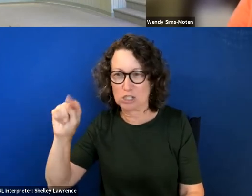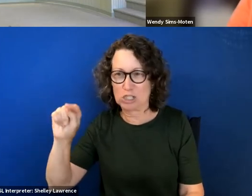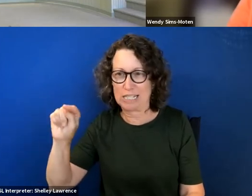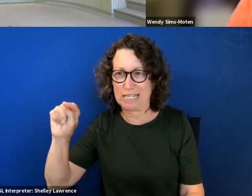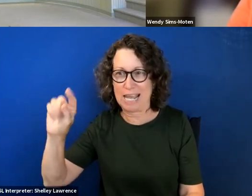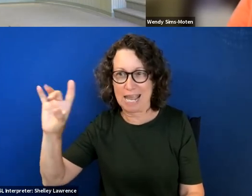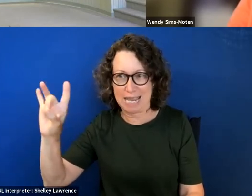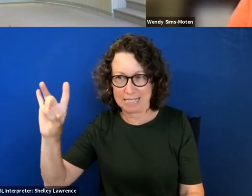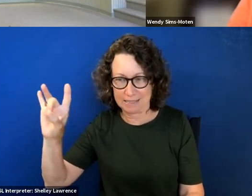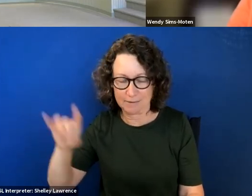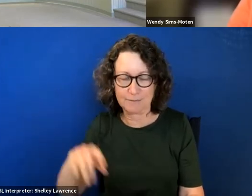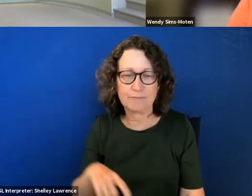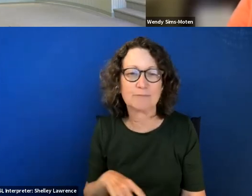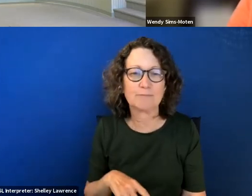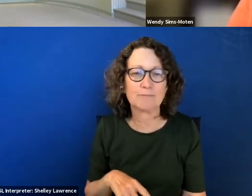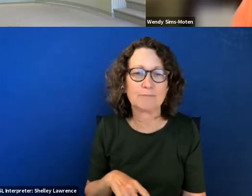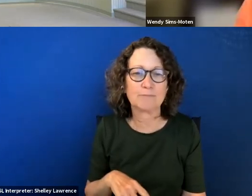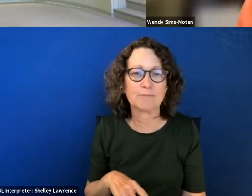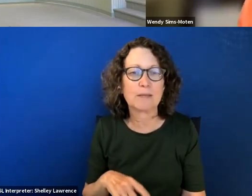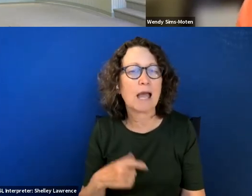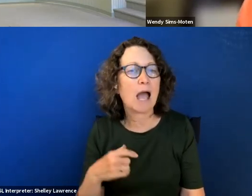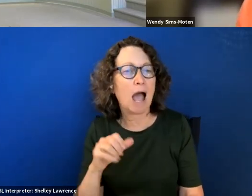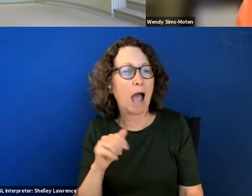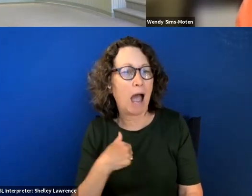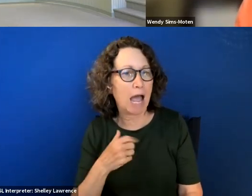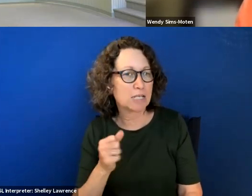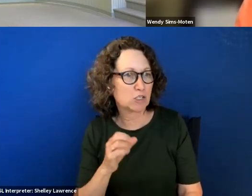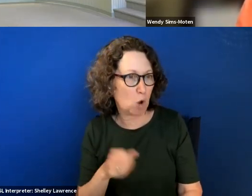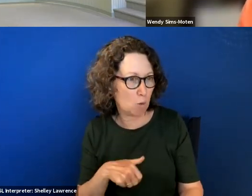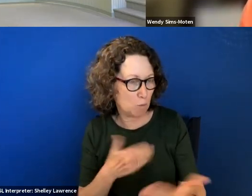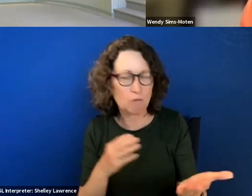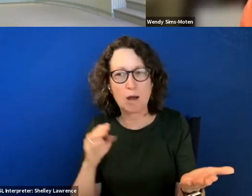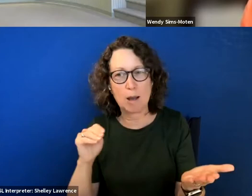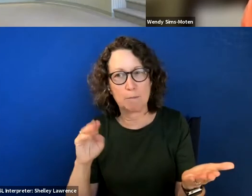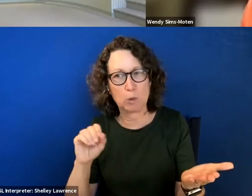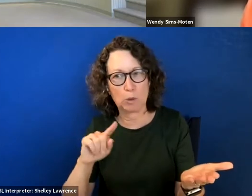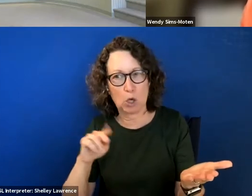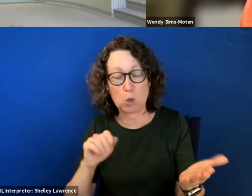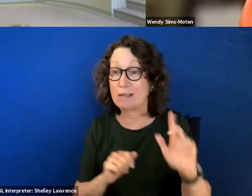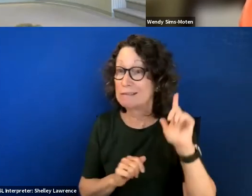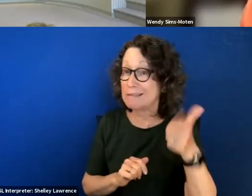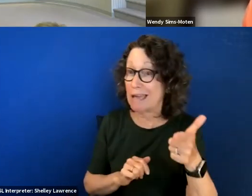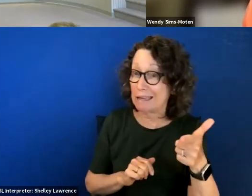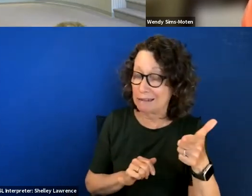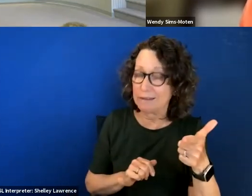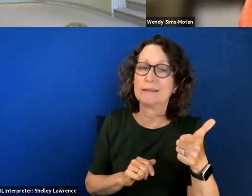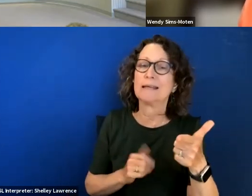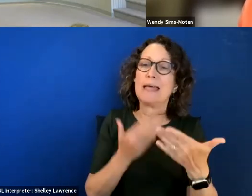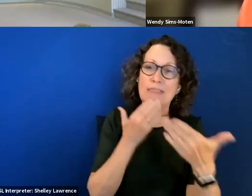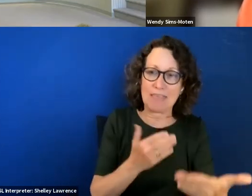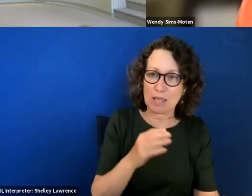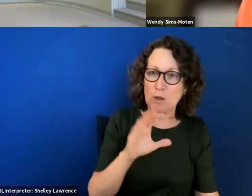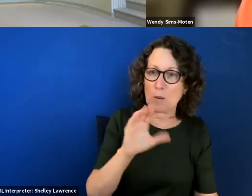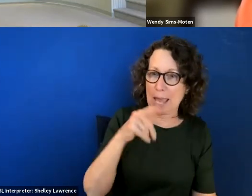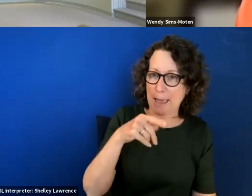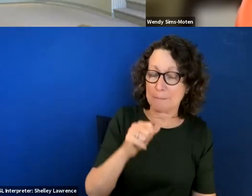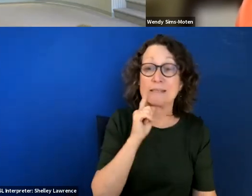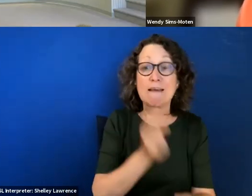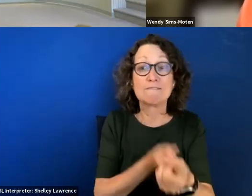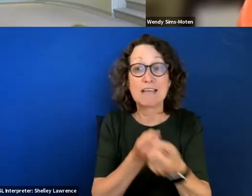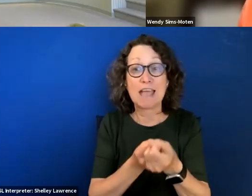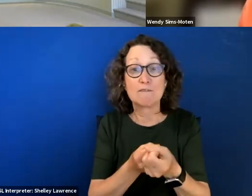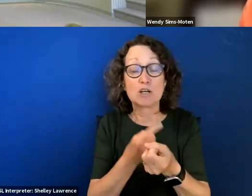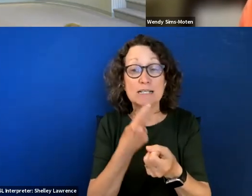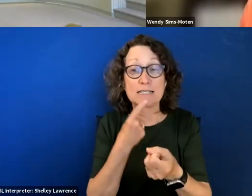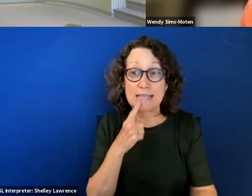202122-T8. I so move. Thank you, Ms. Munoz. And is there a second? Second. Thank you, Ms. Capps. All in favor, please